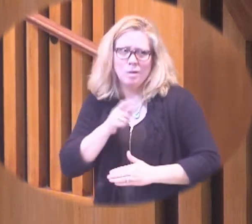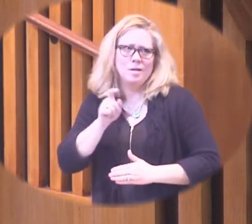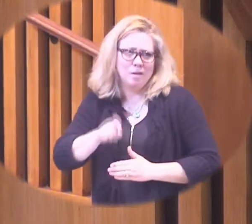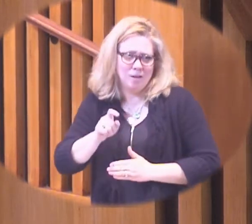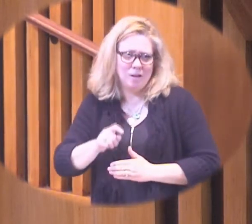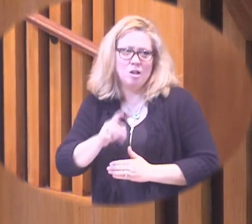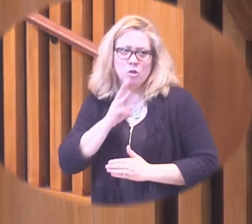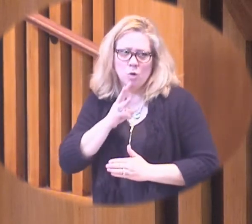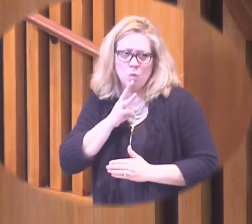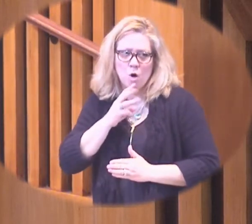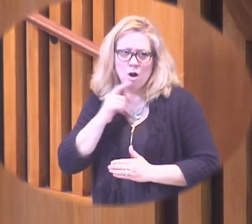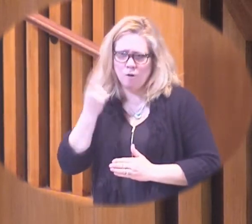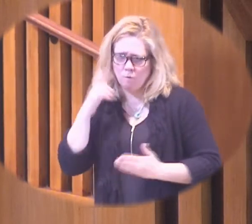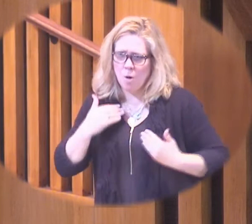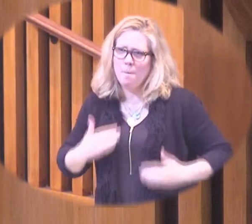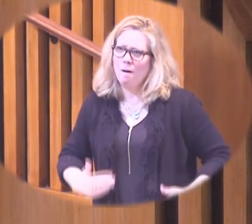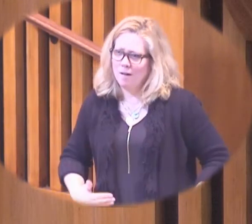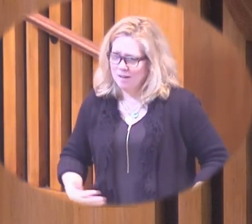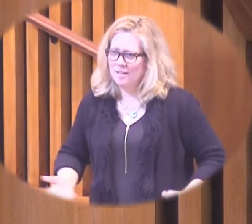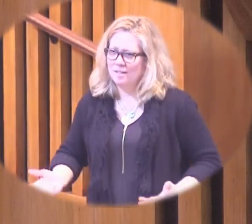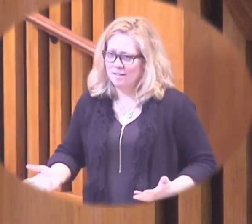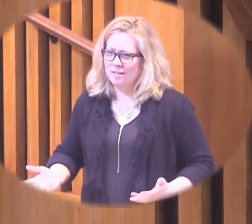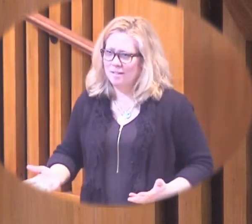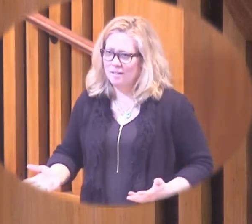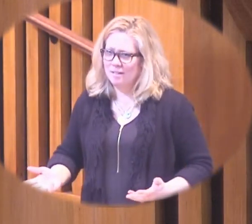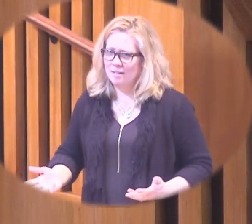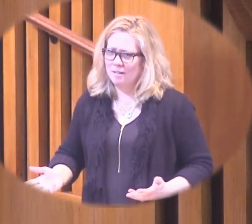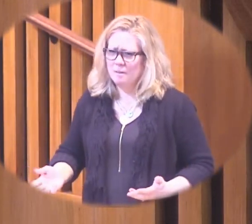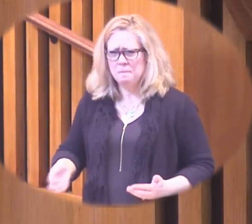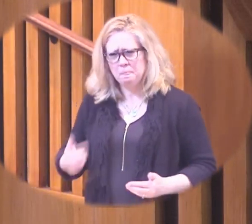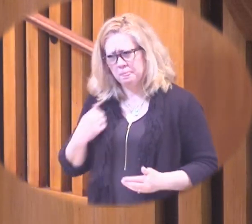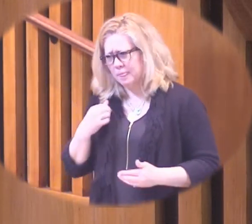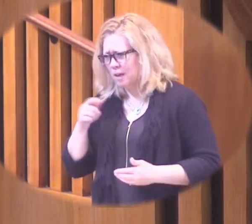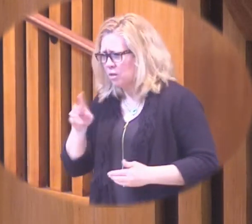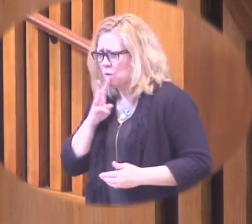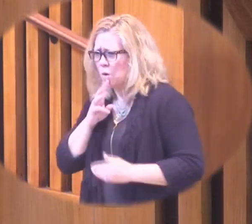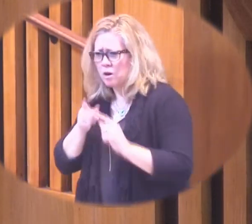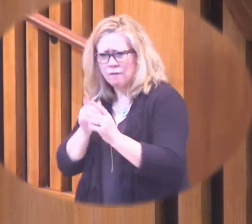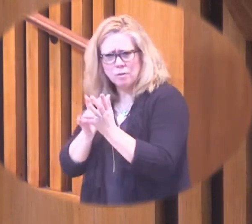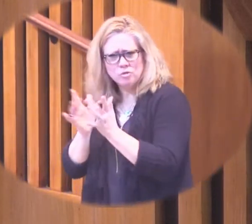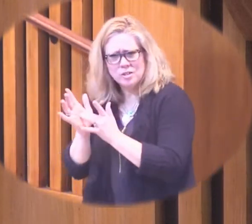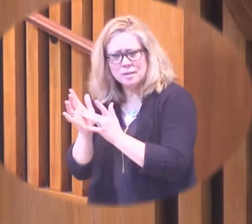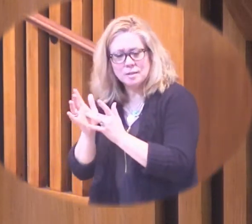To truly live, not just survive,